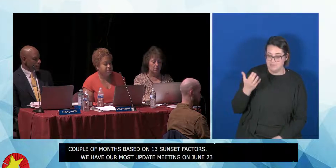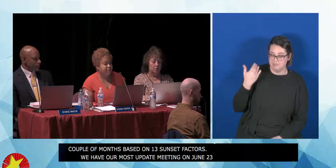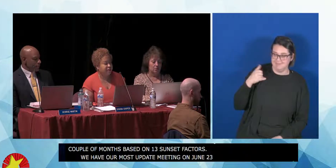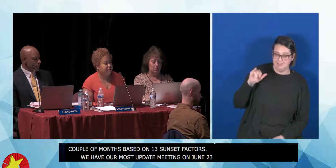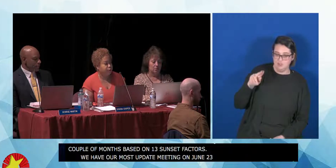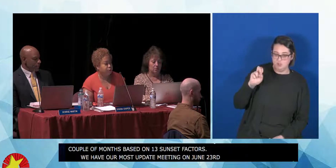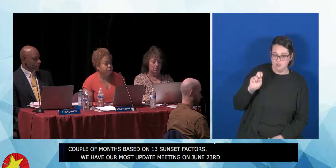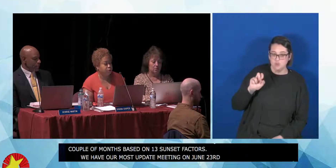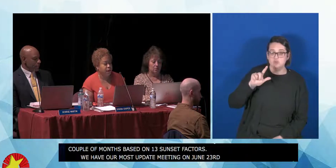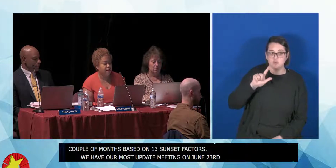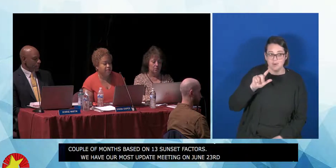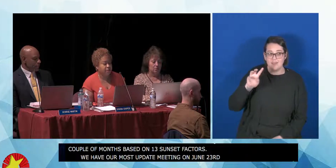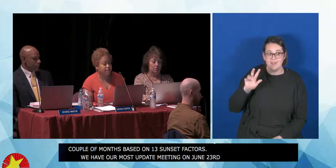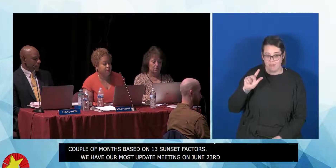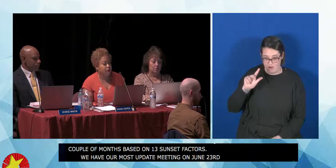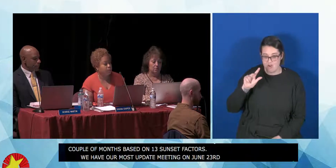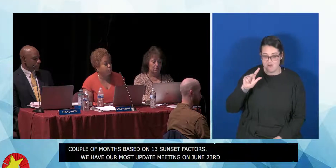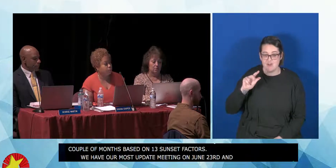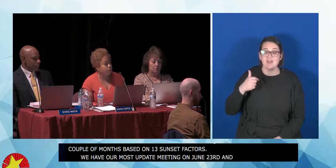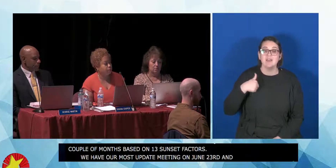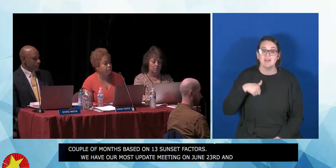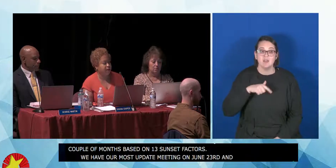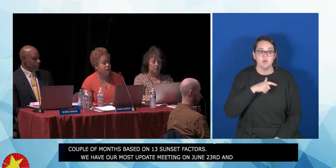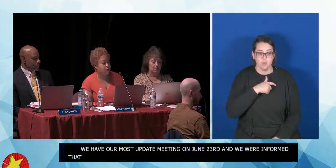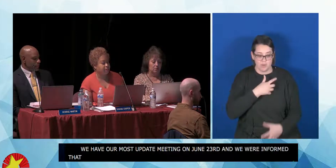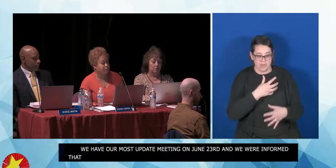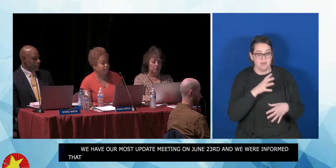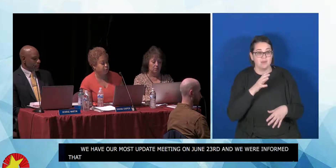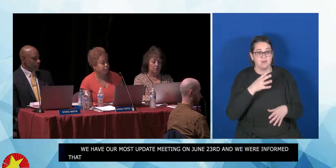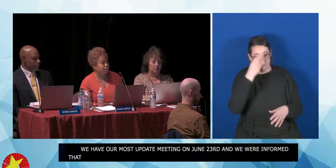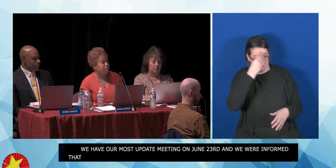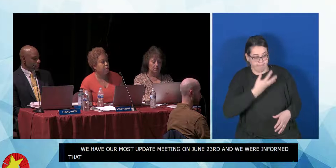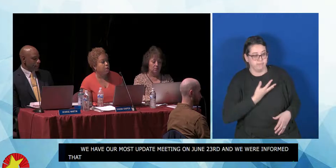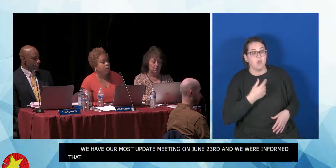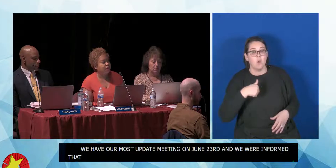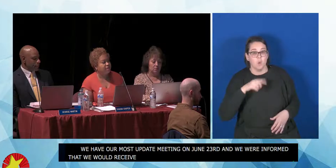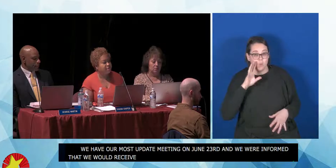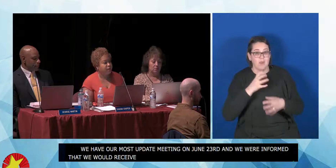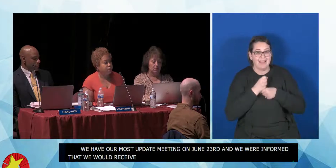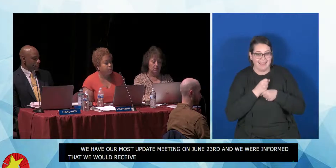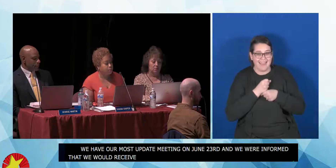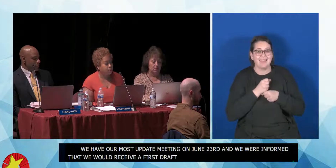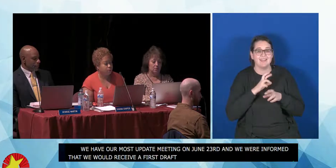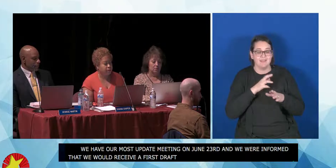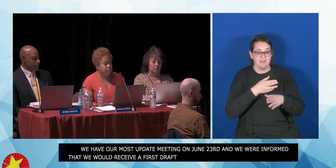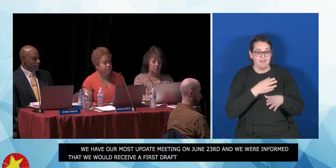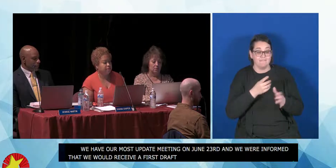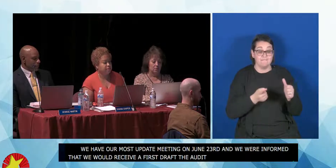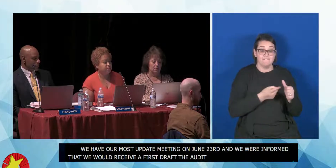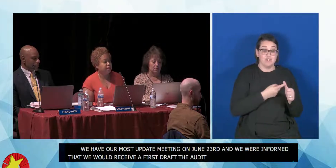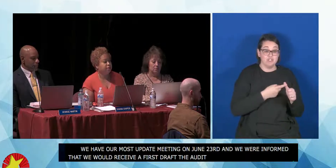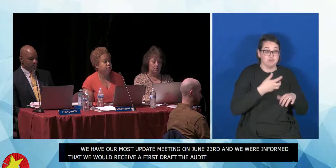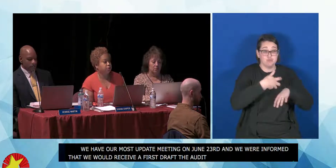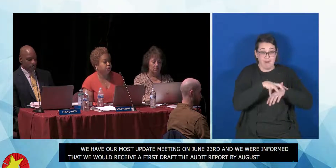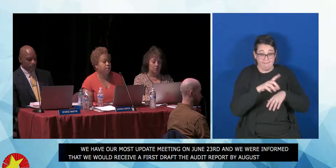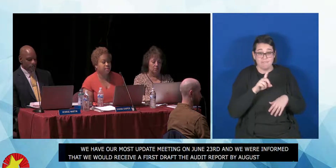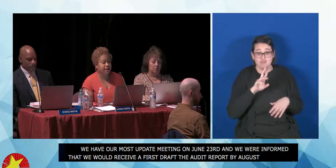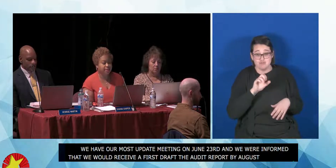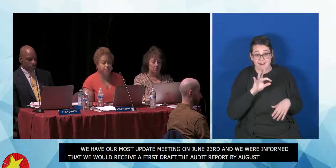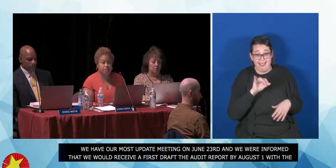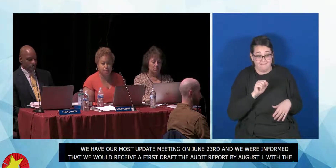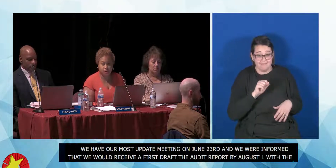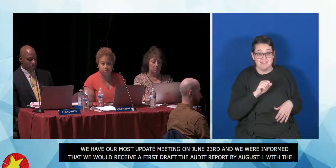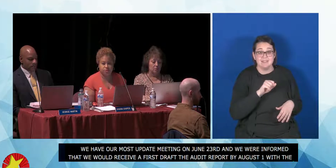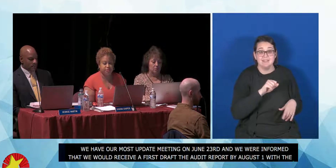that we would receive a first draft of the audit report by August 1st, with a final report expected to be issued